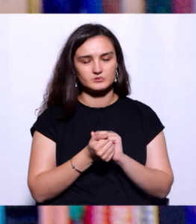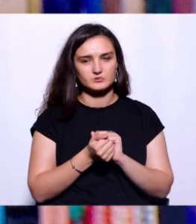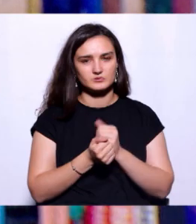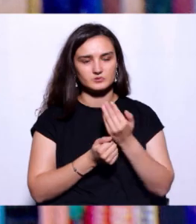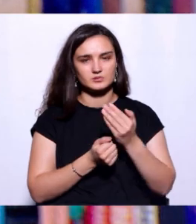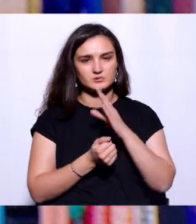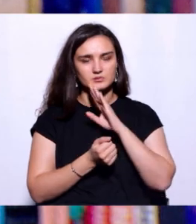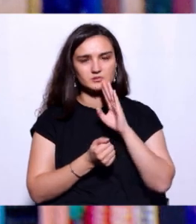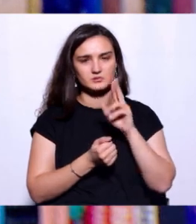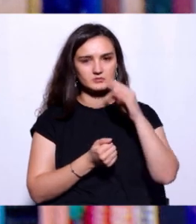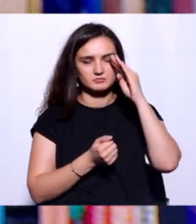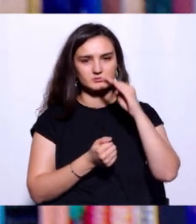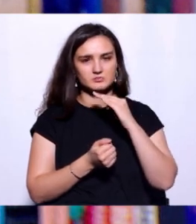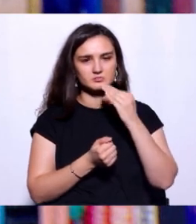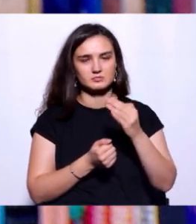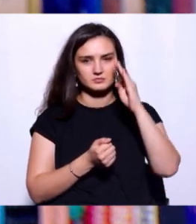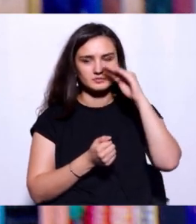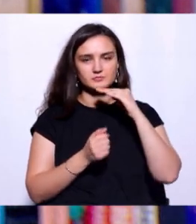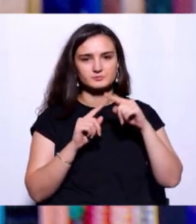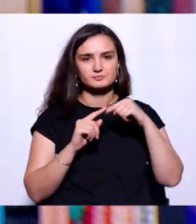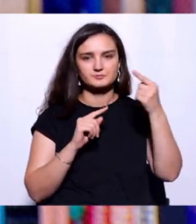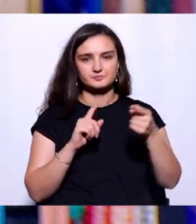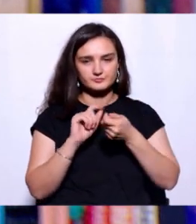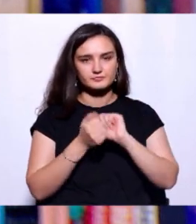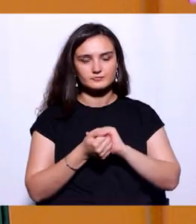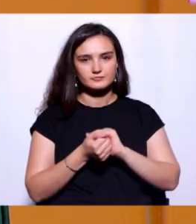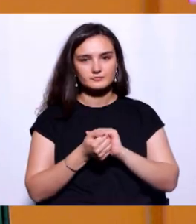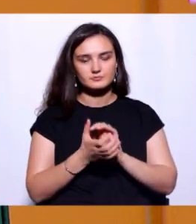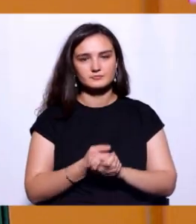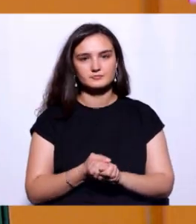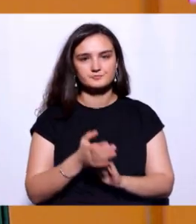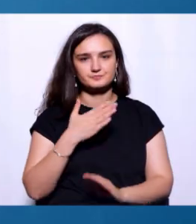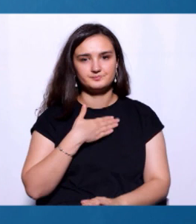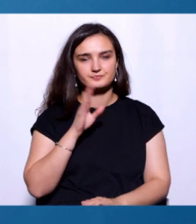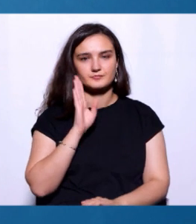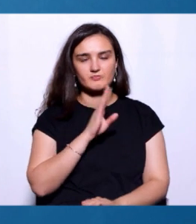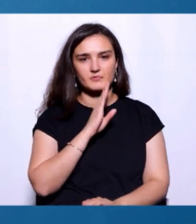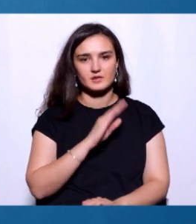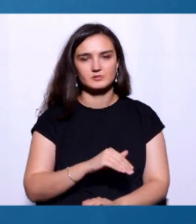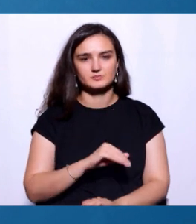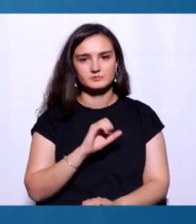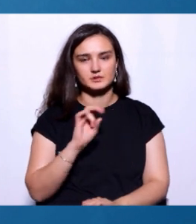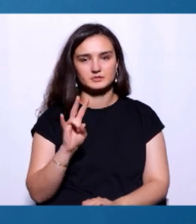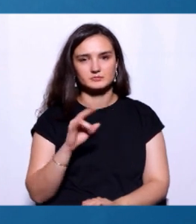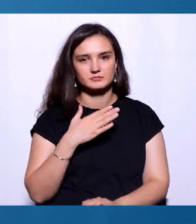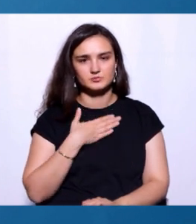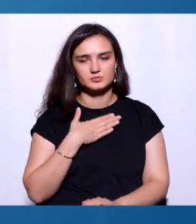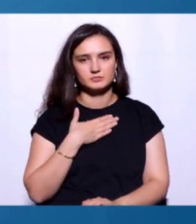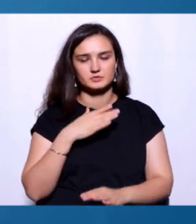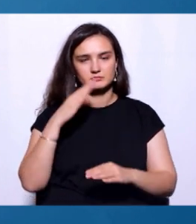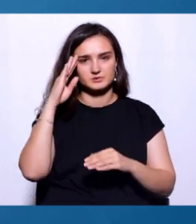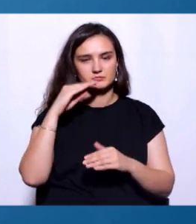your mother's or your father's father is? My mother's or